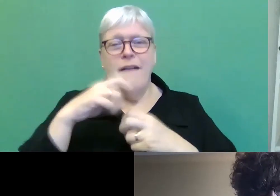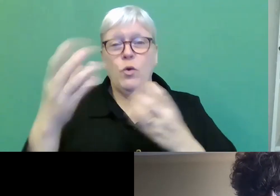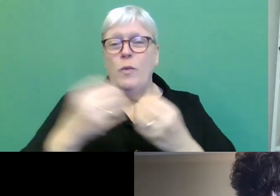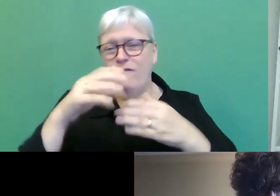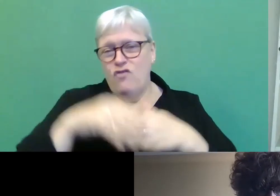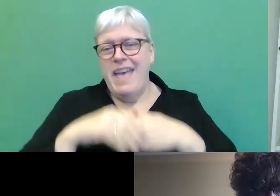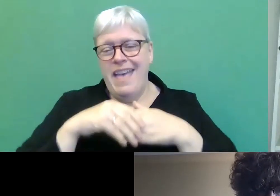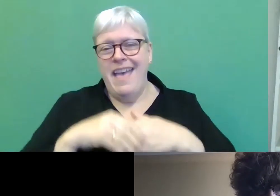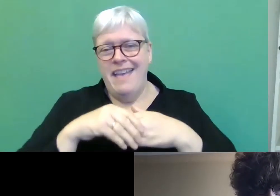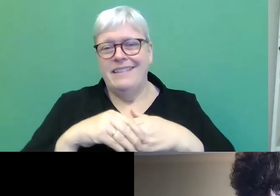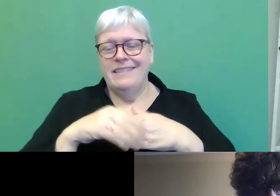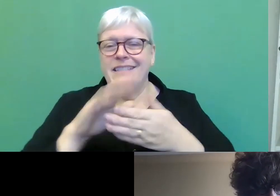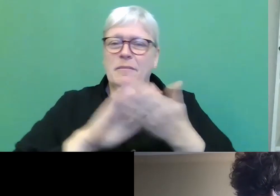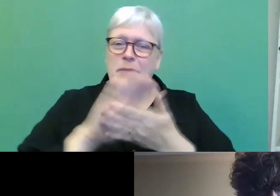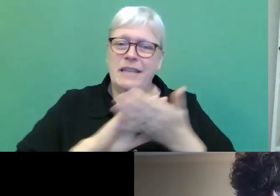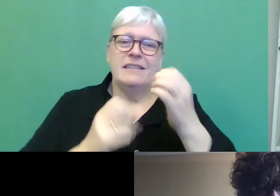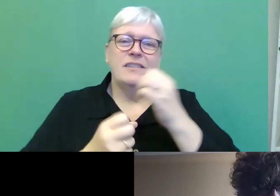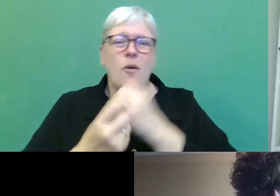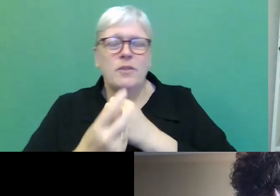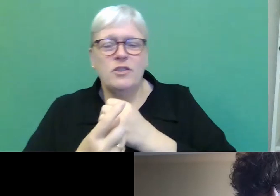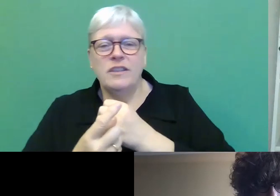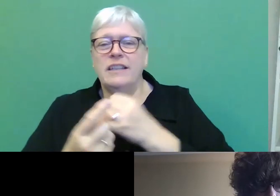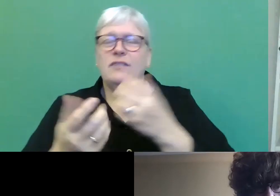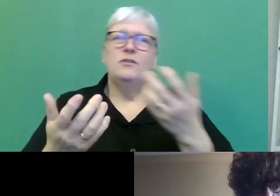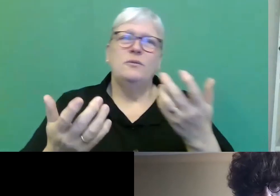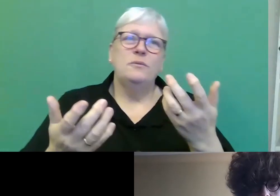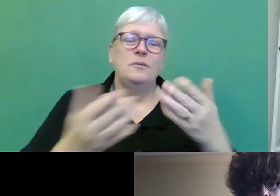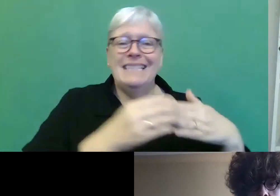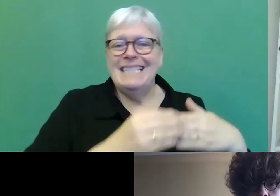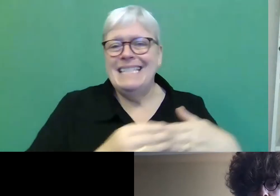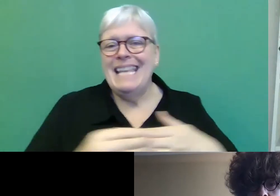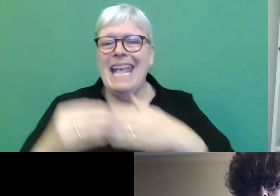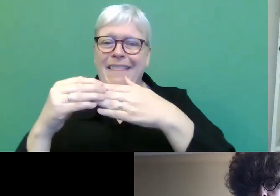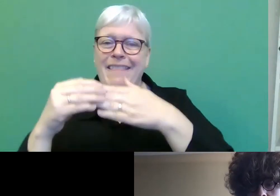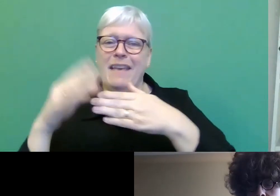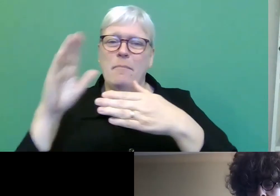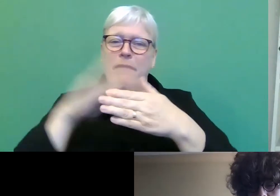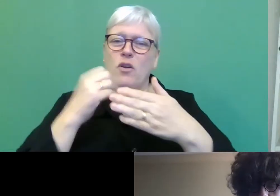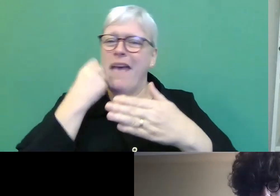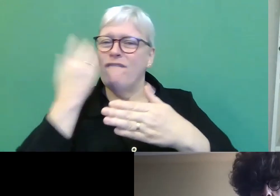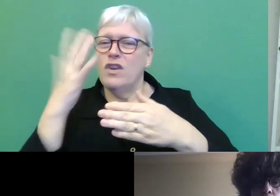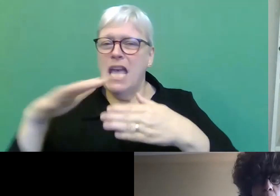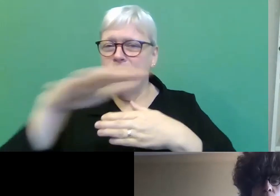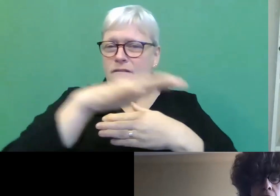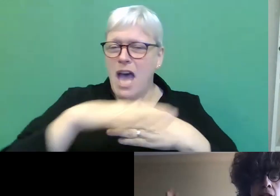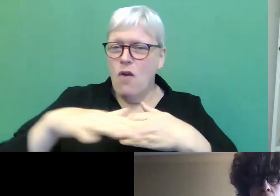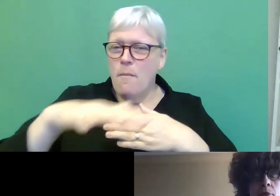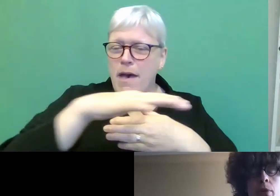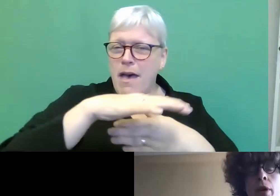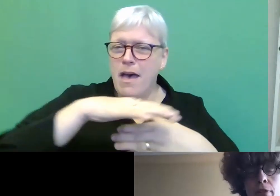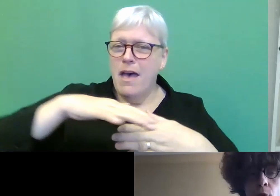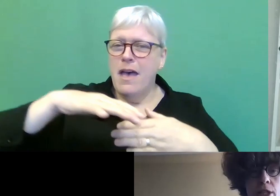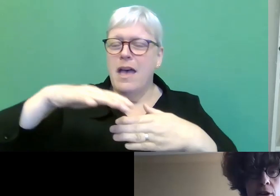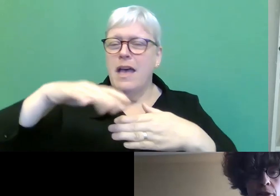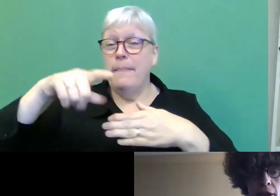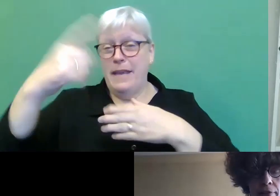the opportunity to take them out of the day-to-day environment that they find themselves in, especially if